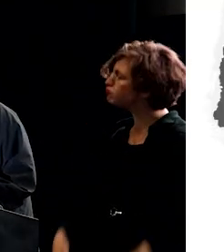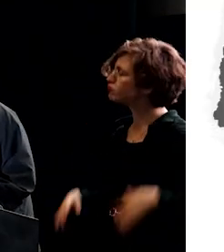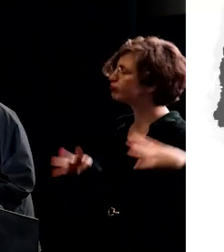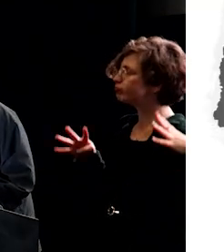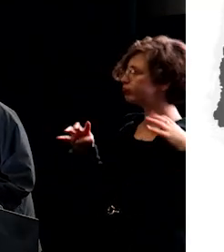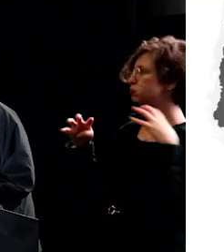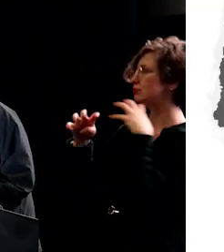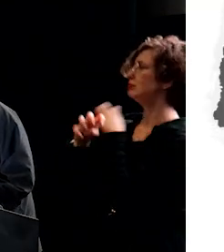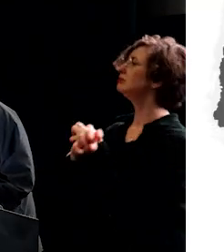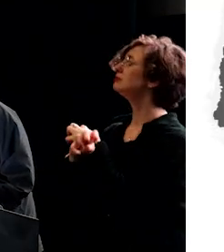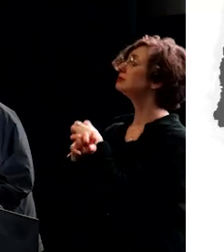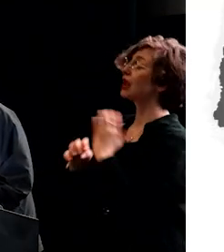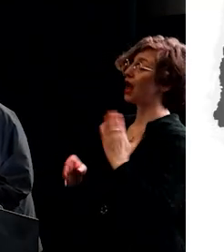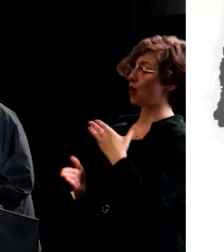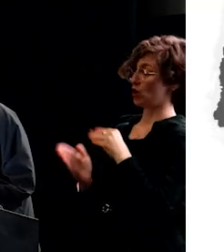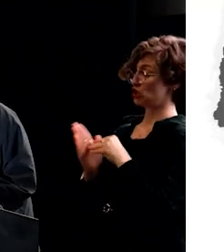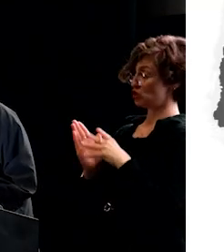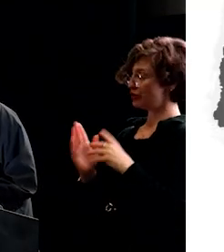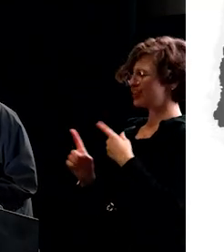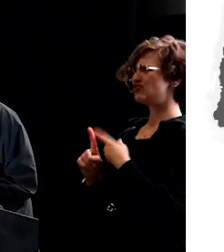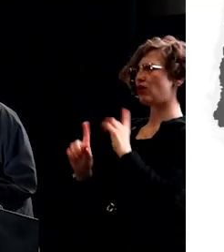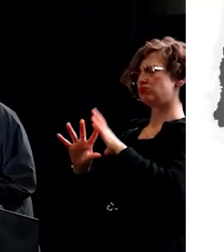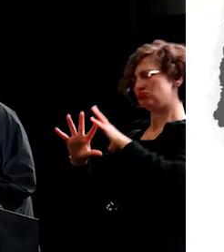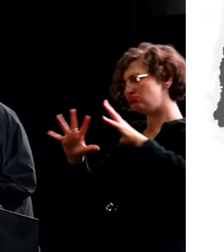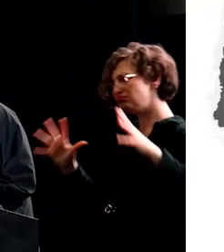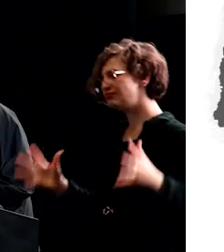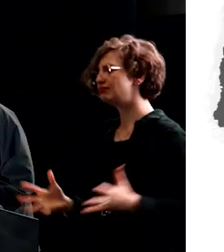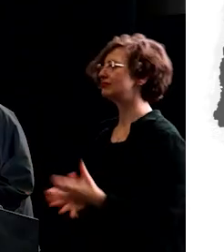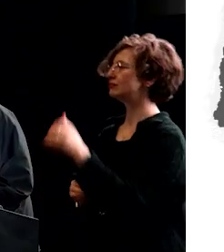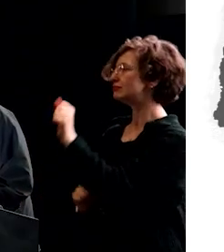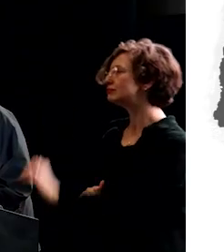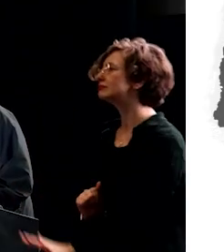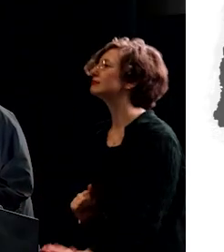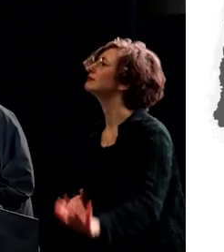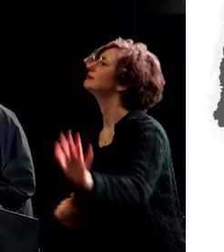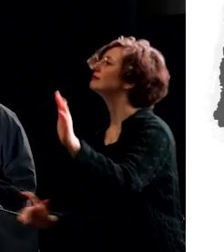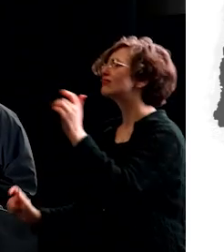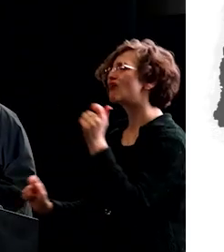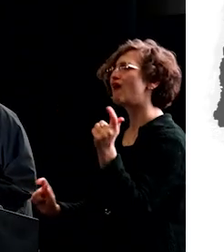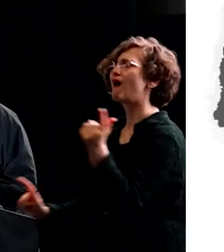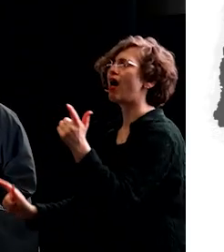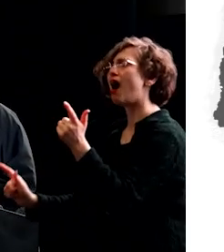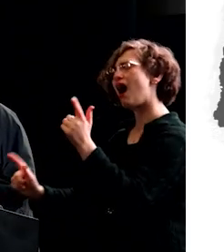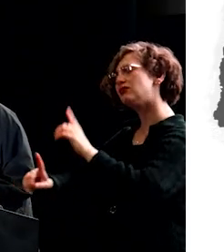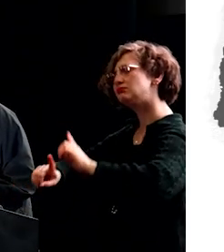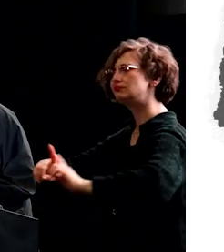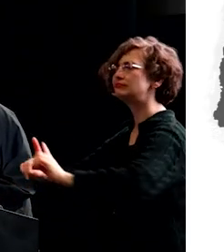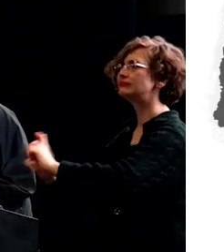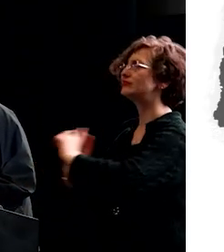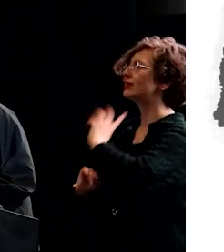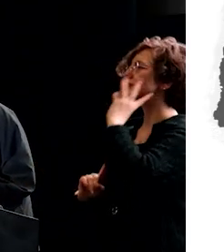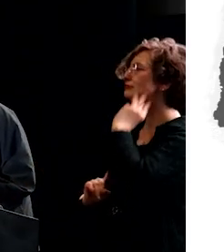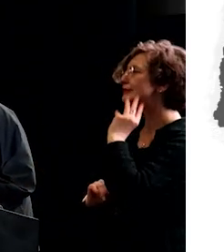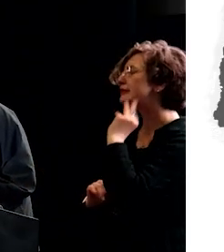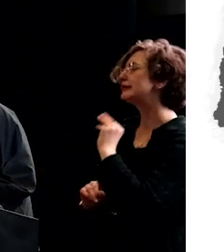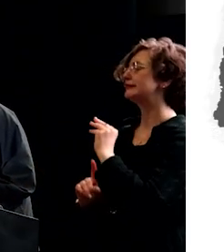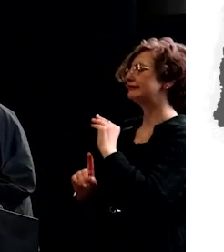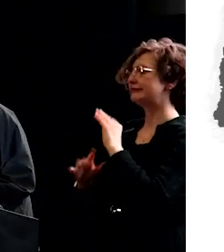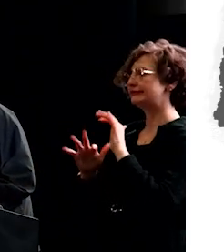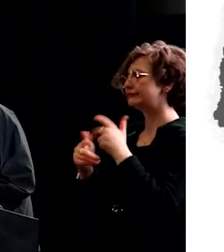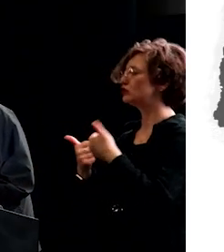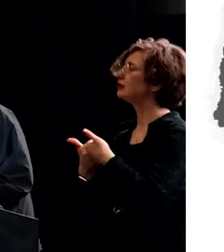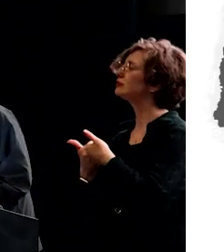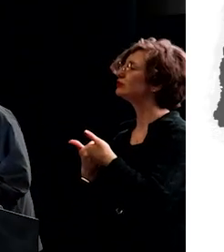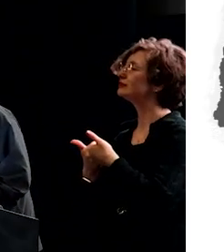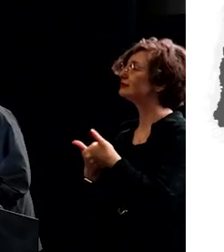from all around the world, each bringing their own unique circumstances and challenges when applying to our programs. That means that a